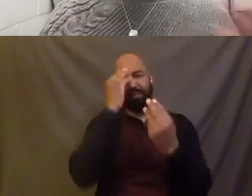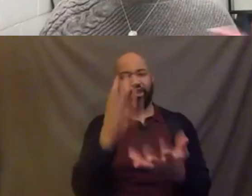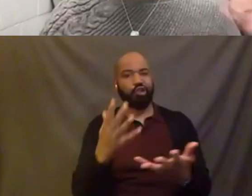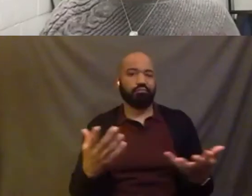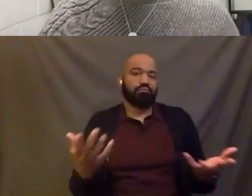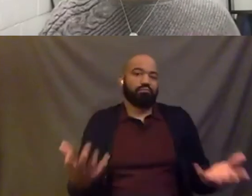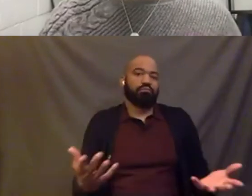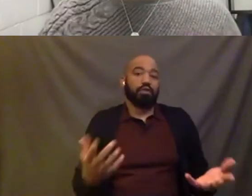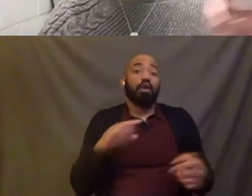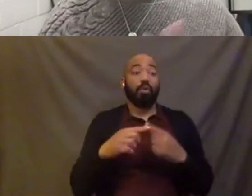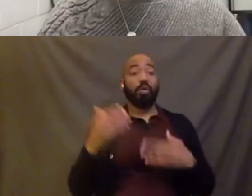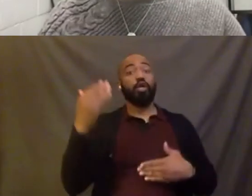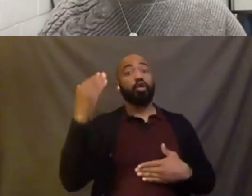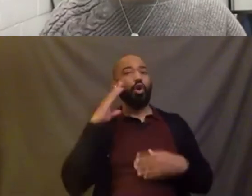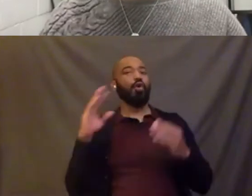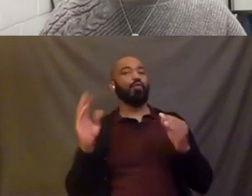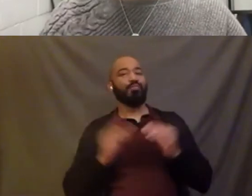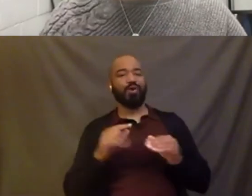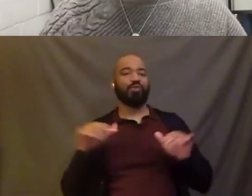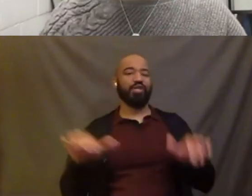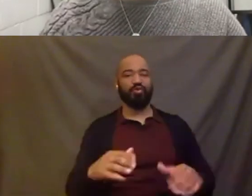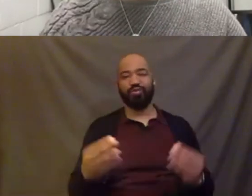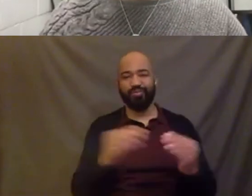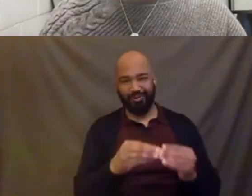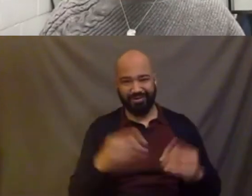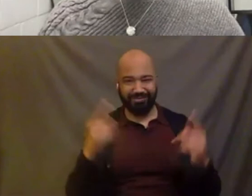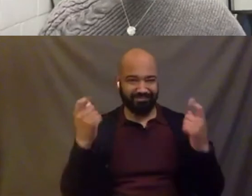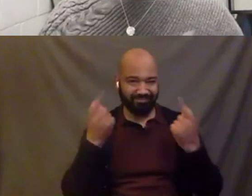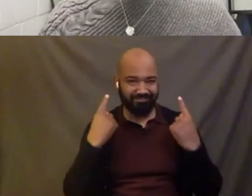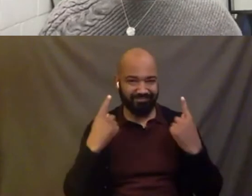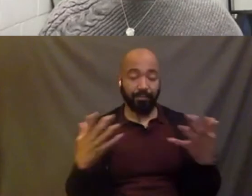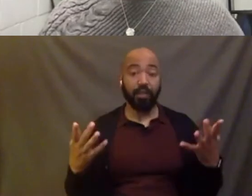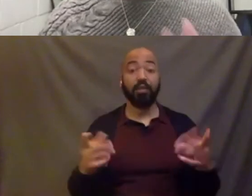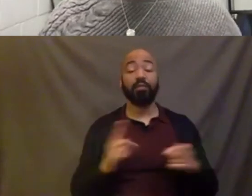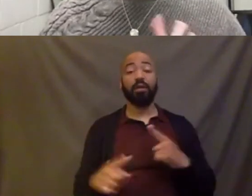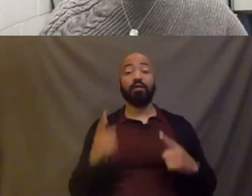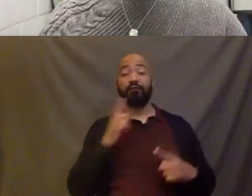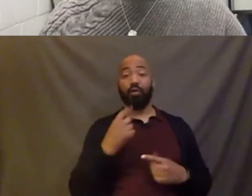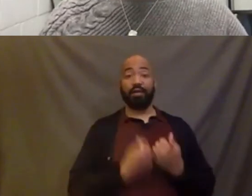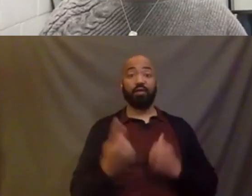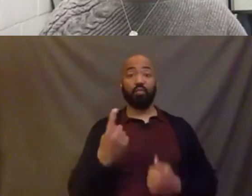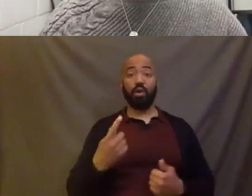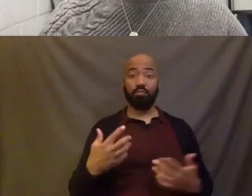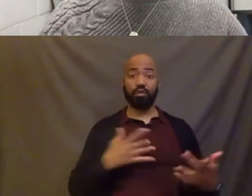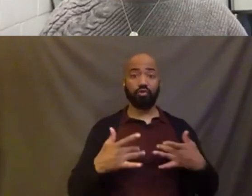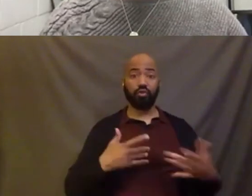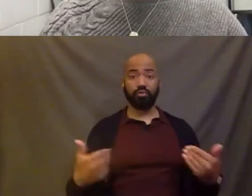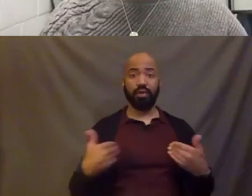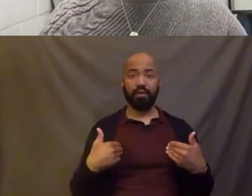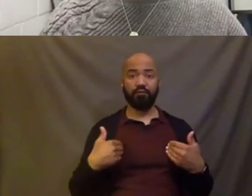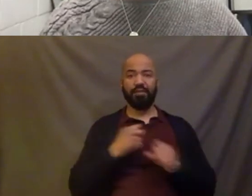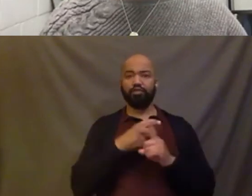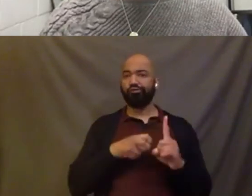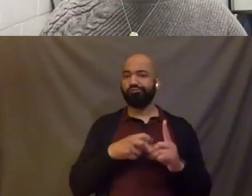we know better, we do better, that sort of thing. But I would suggest for anyone who has concerns that they seek out